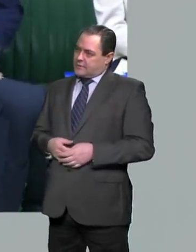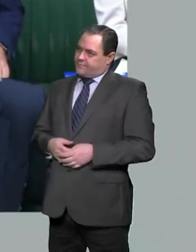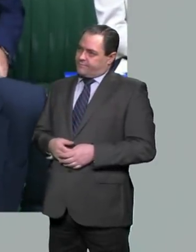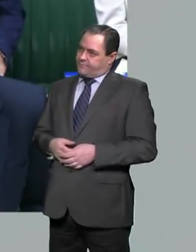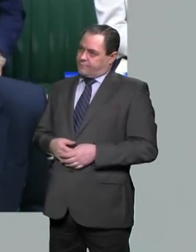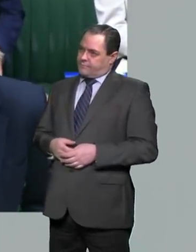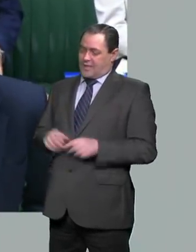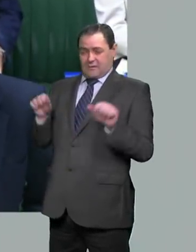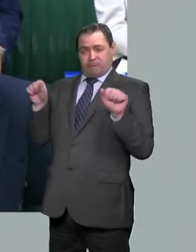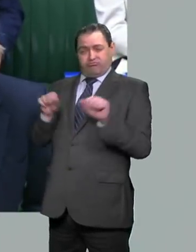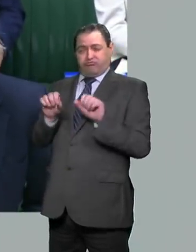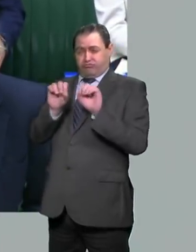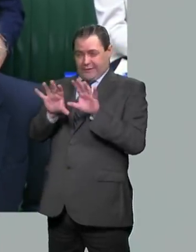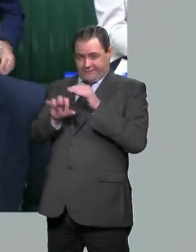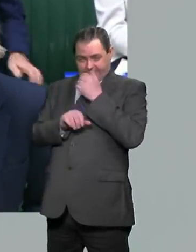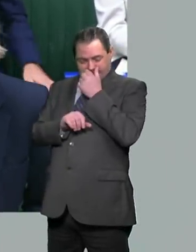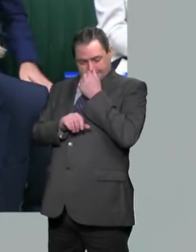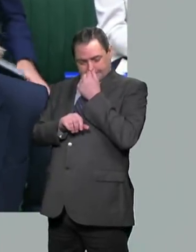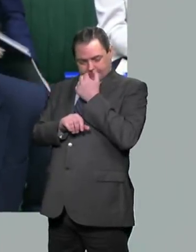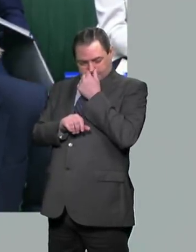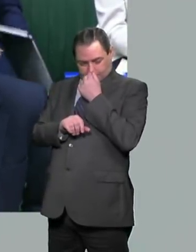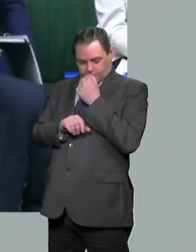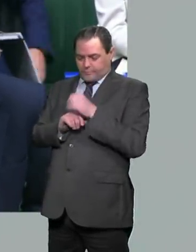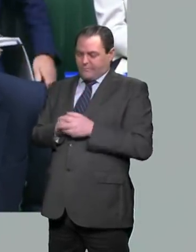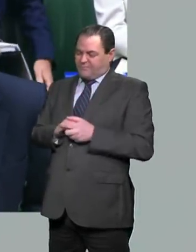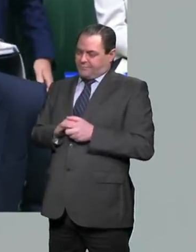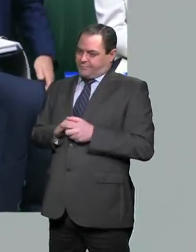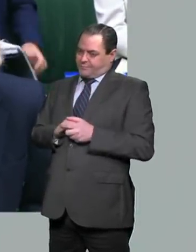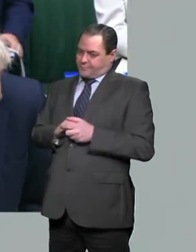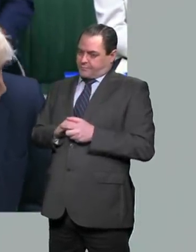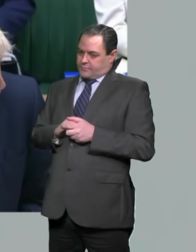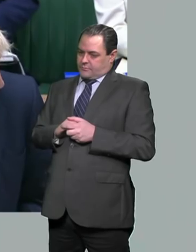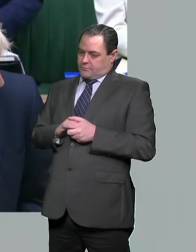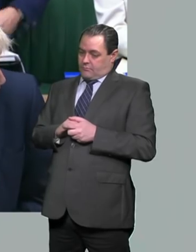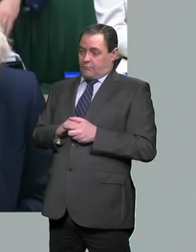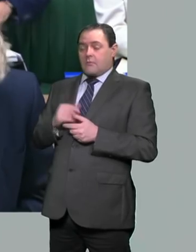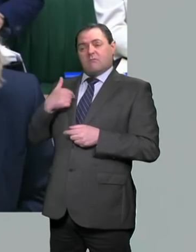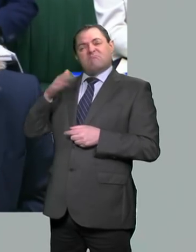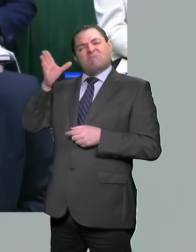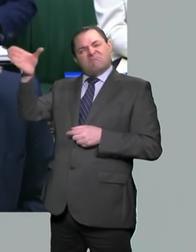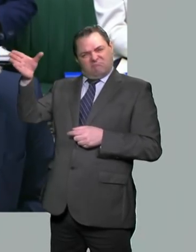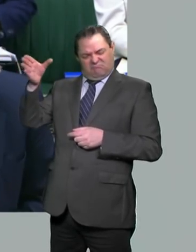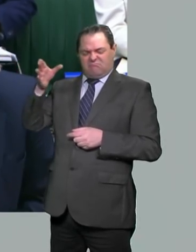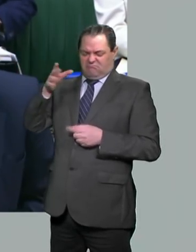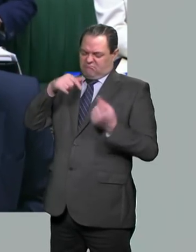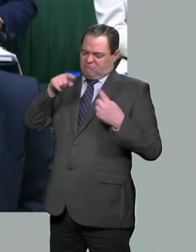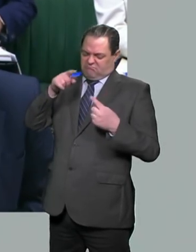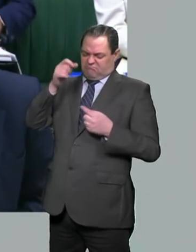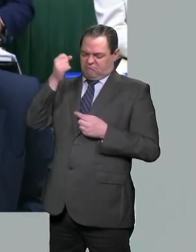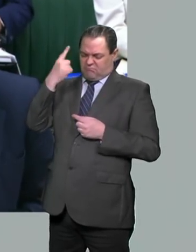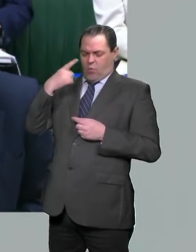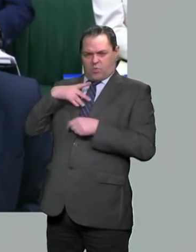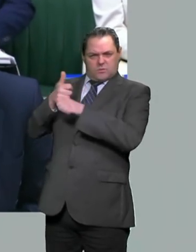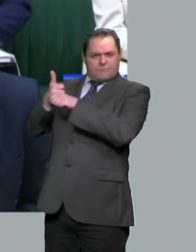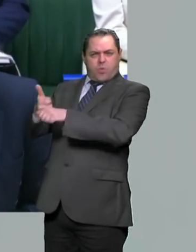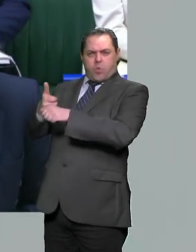in very briefly, Mr. Speaker, I can tell the House that the mission was to, as I hope everybody will support, was to stand shoulder to